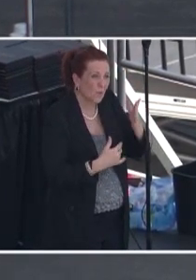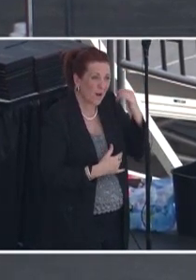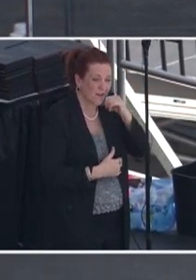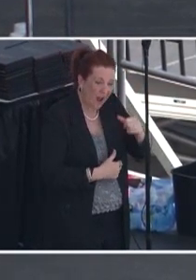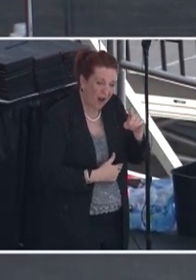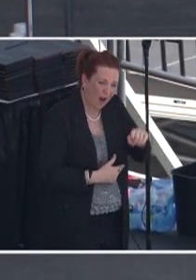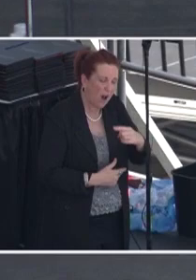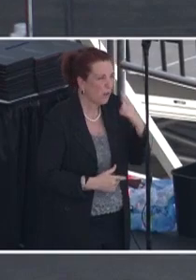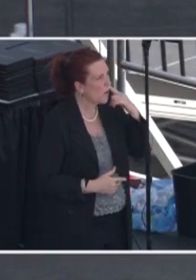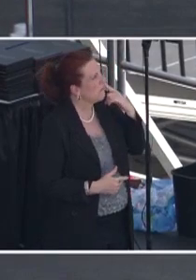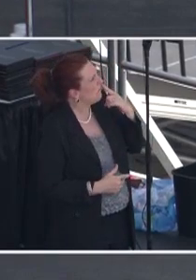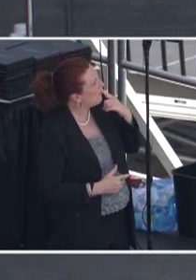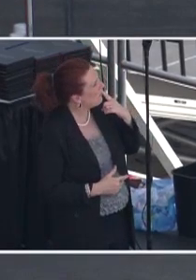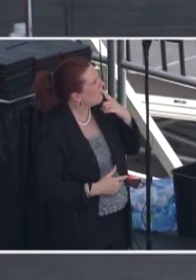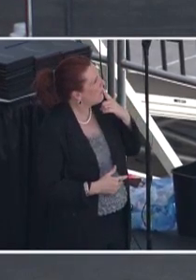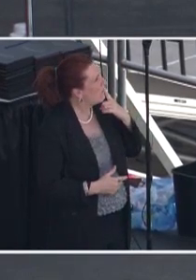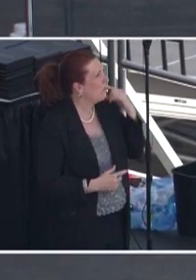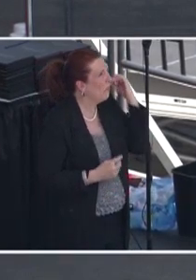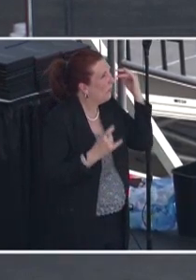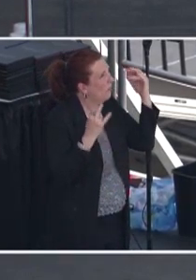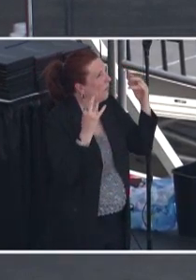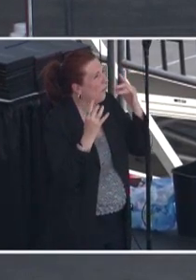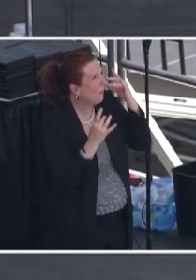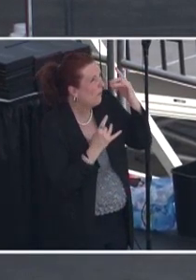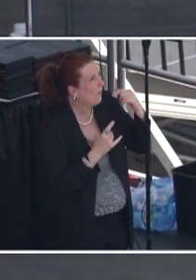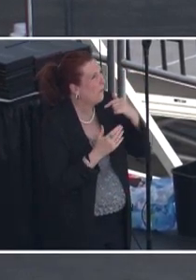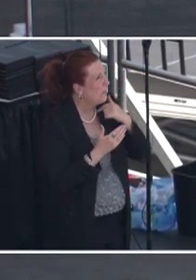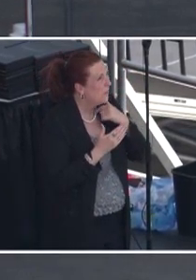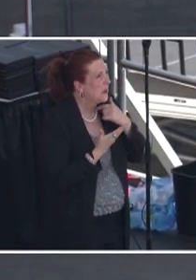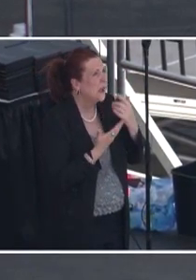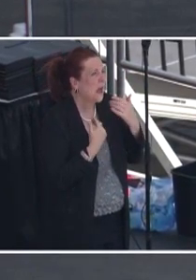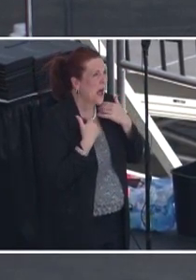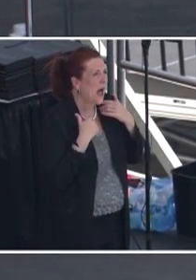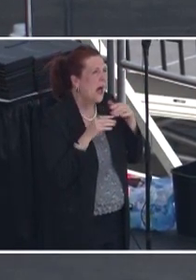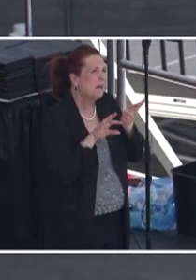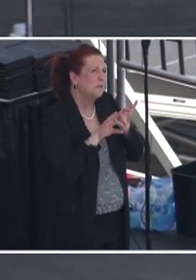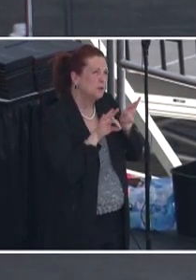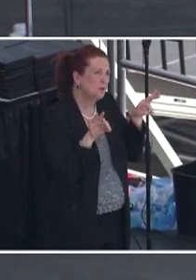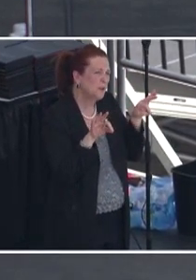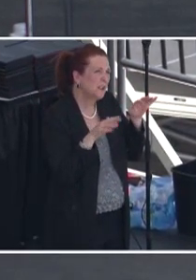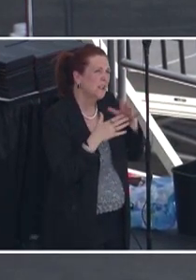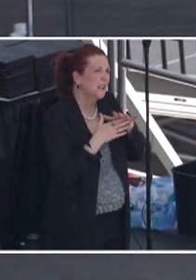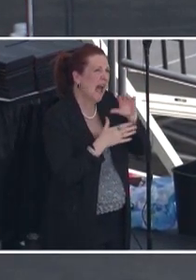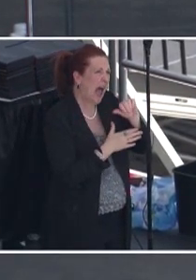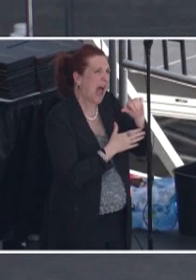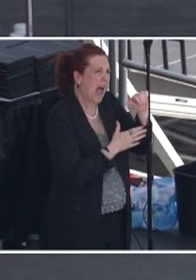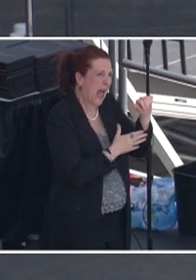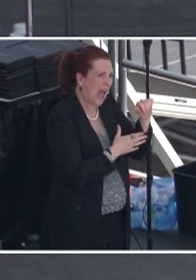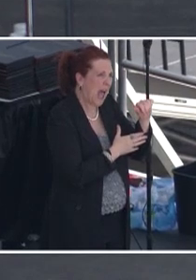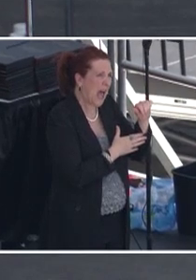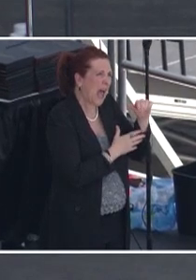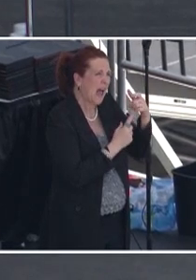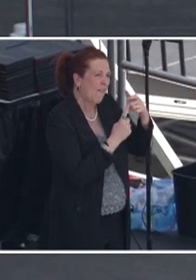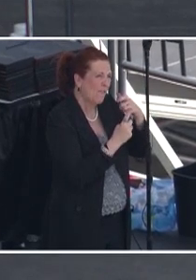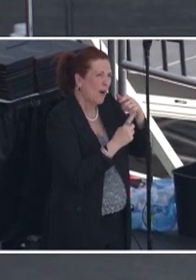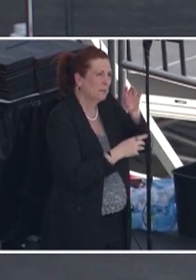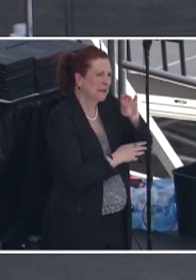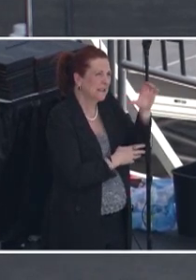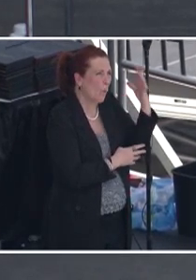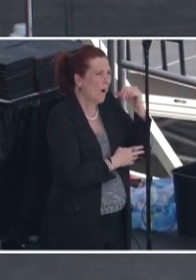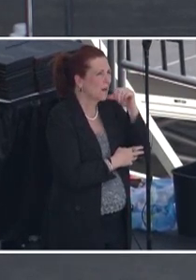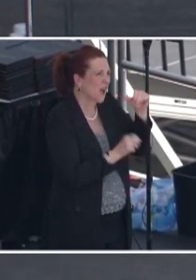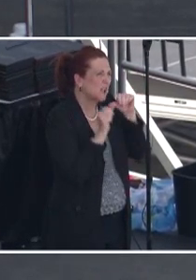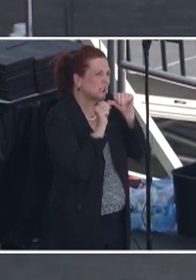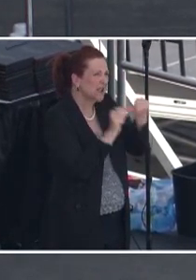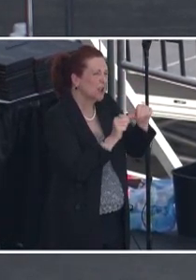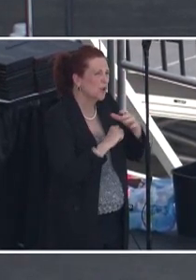associate several years prior from Bergen, and my husband always wanted me to continue in my studies.